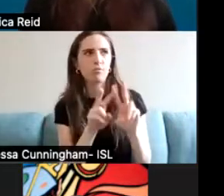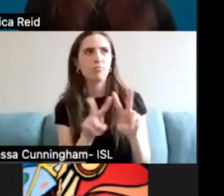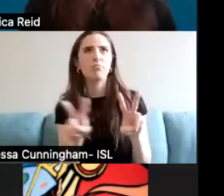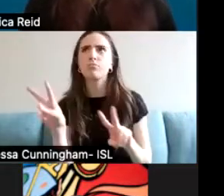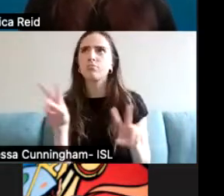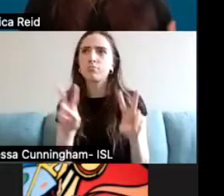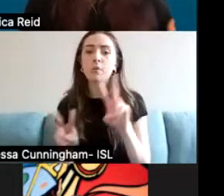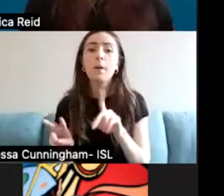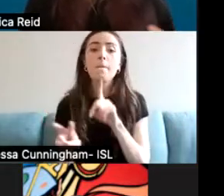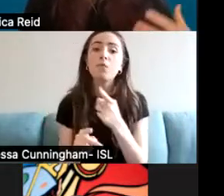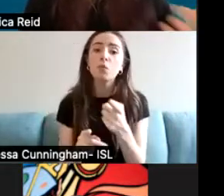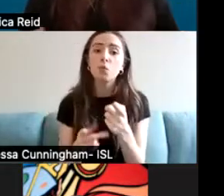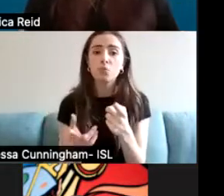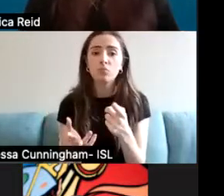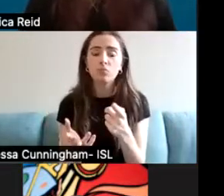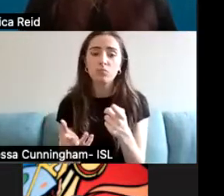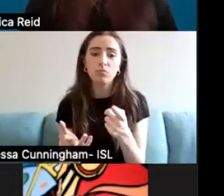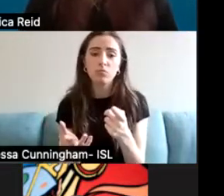looking at,